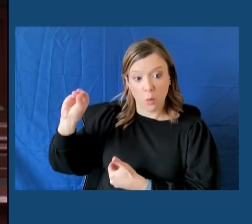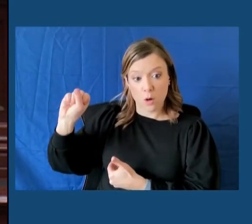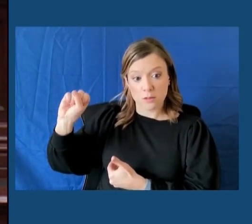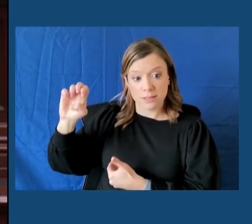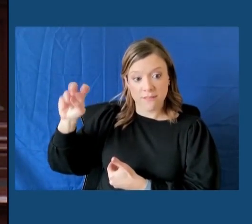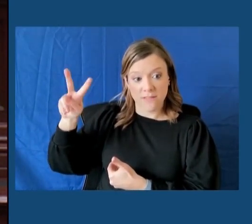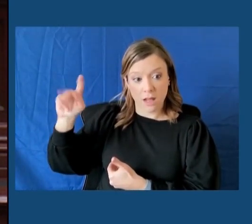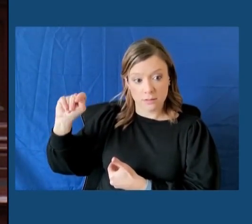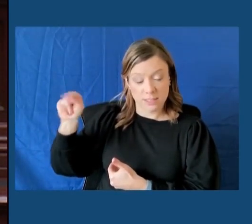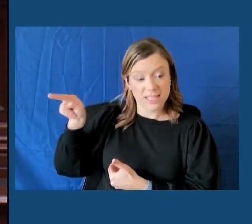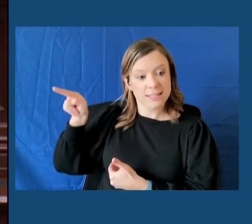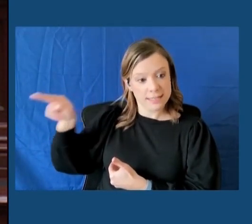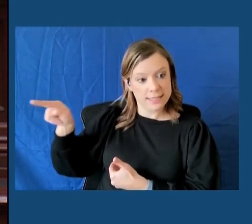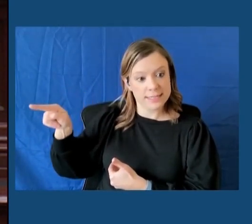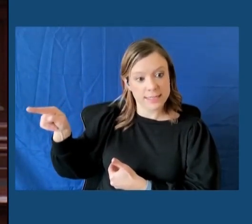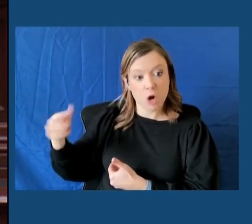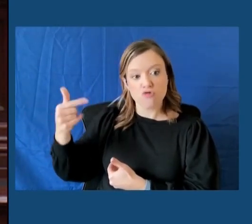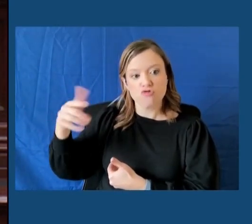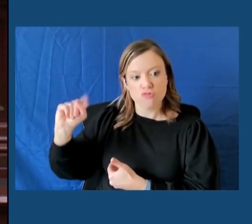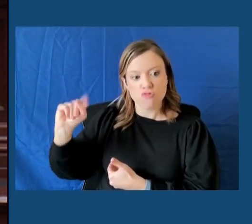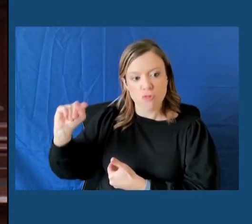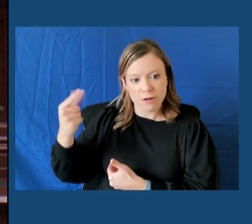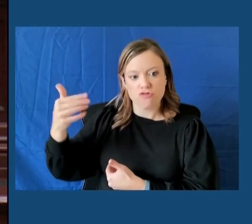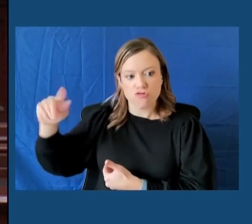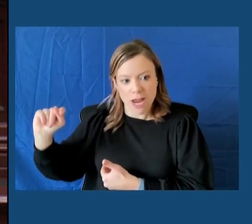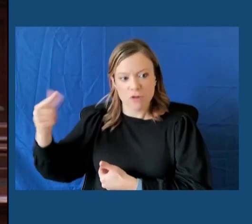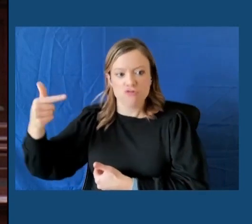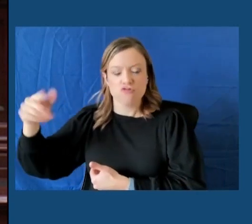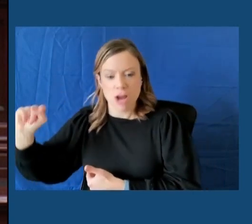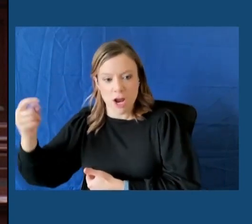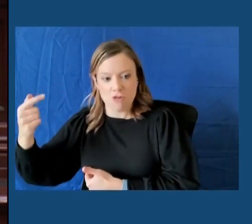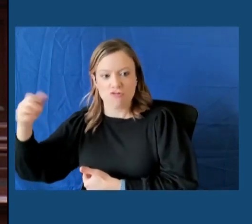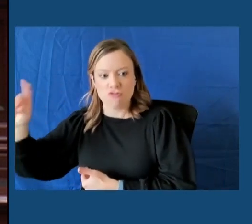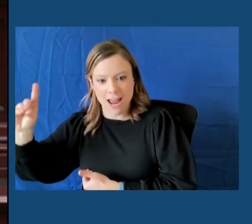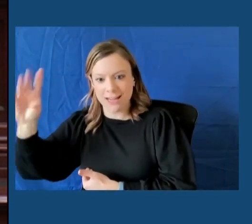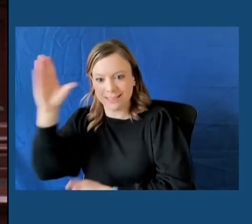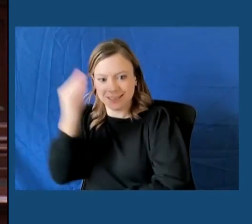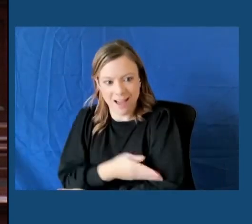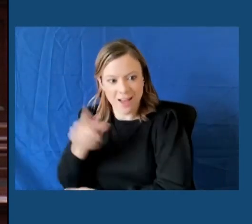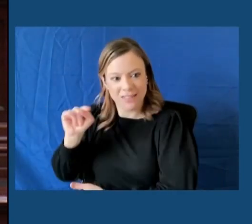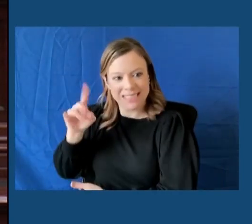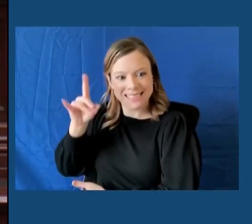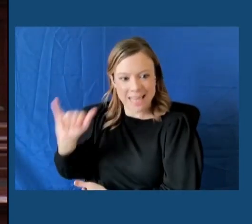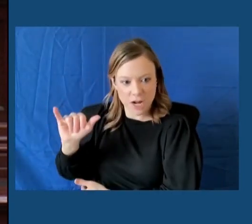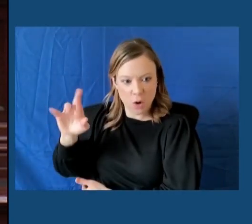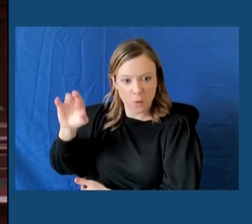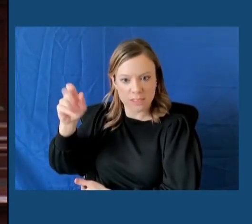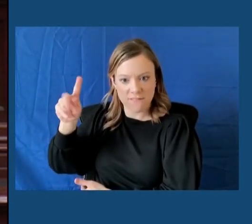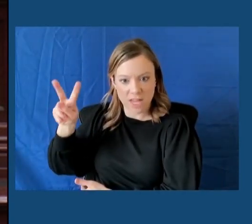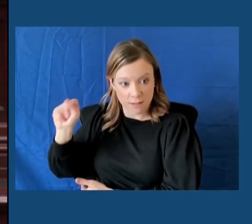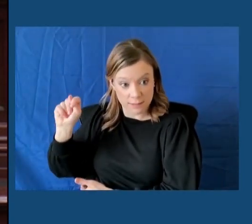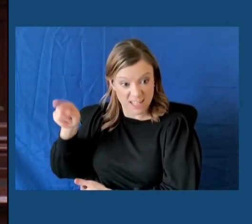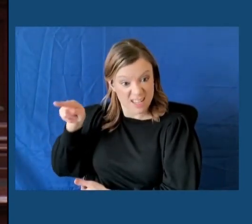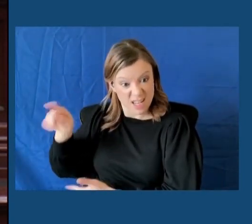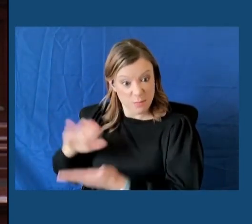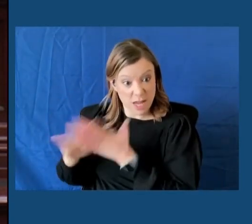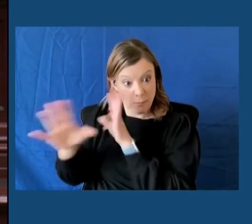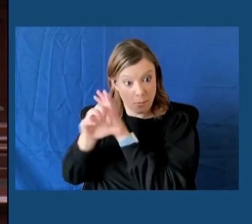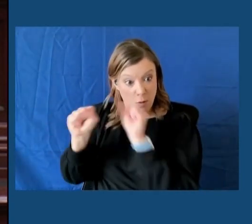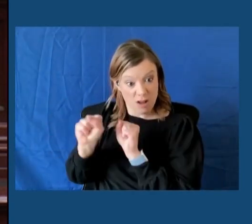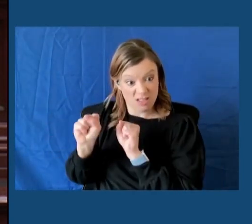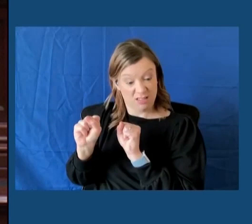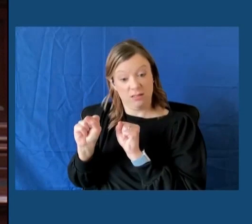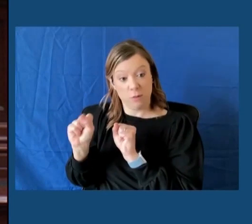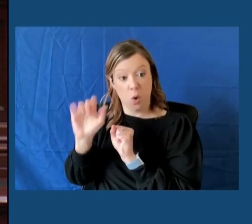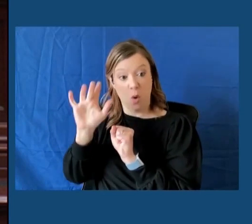great-great-great-grandson of Teddy Roosevelt, who took the oath of office to be president exactly 125 years ago in a